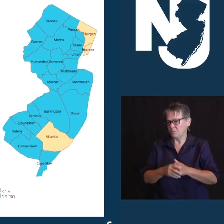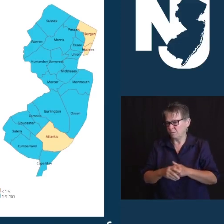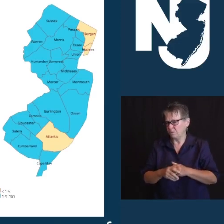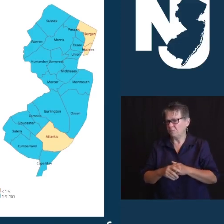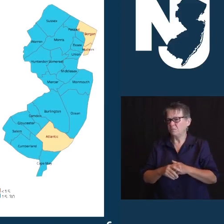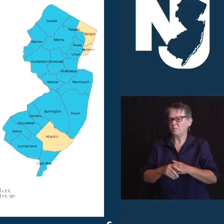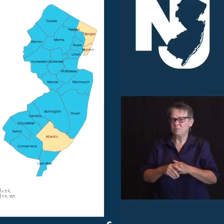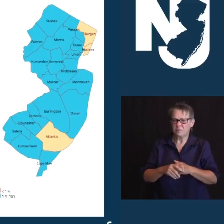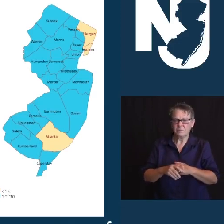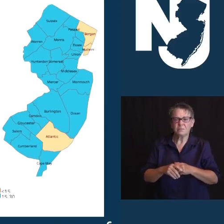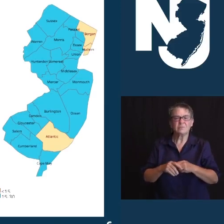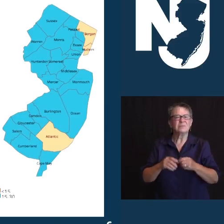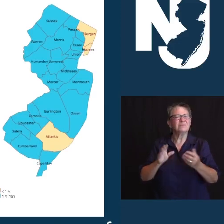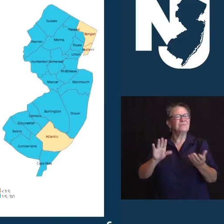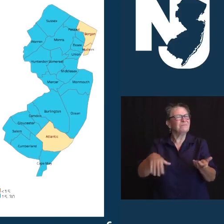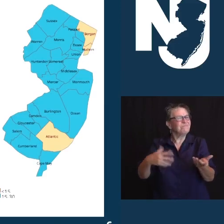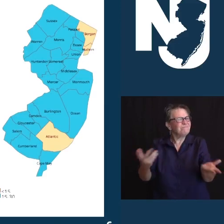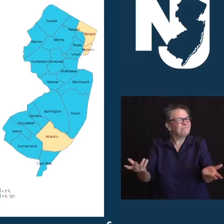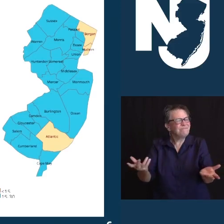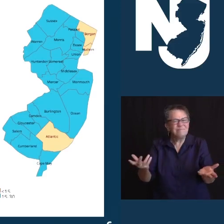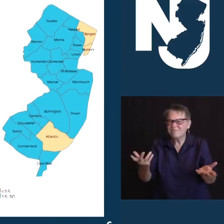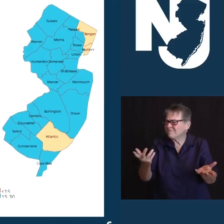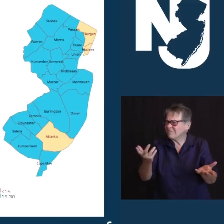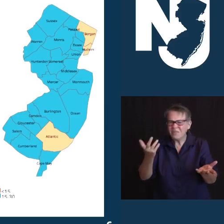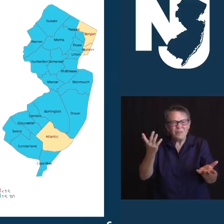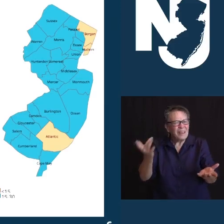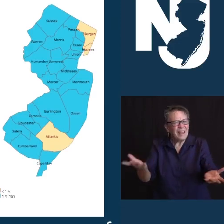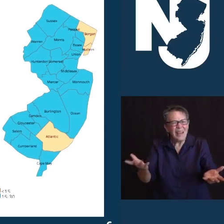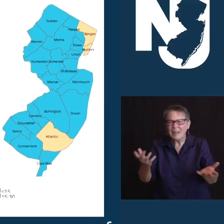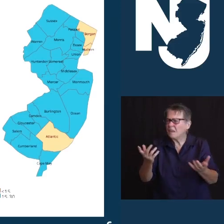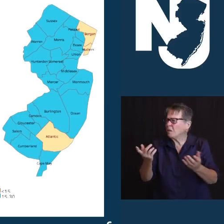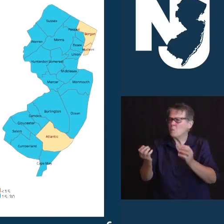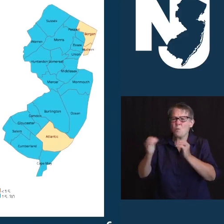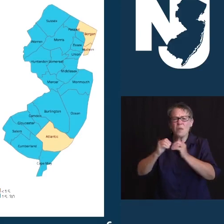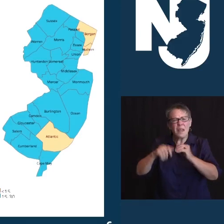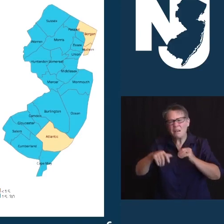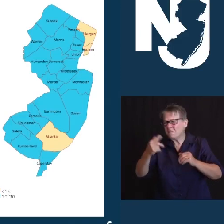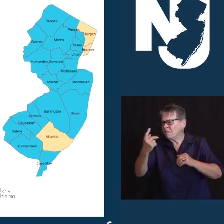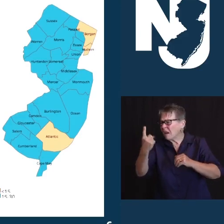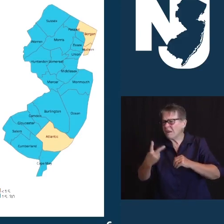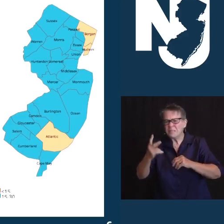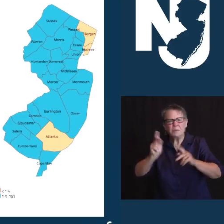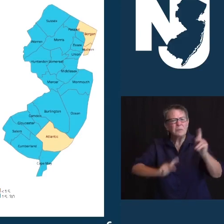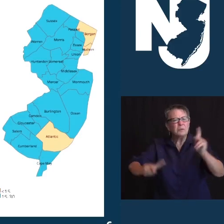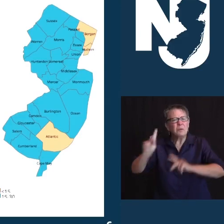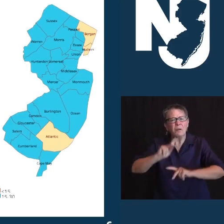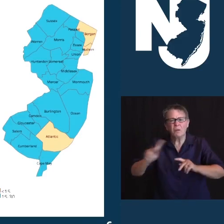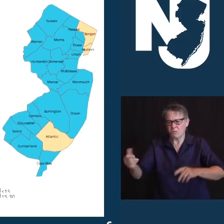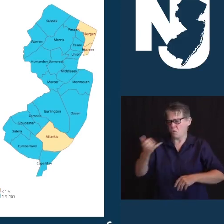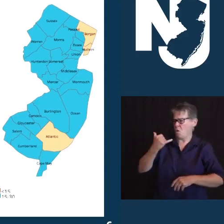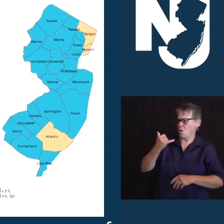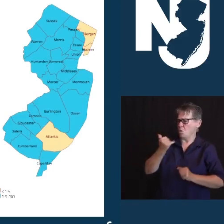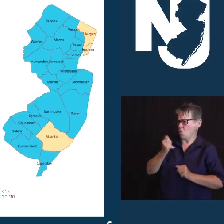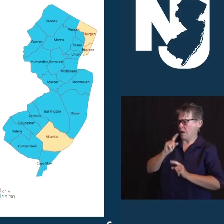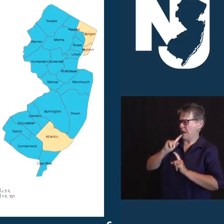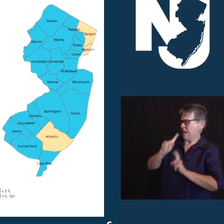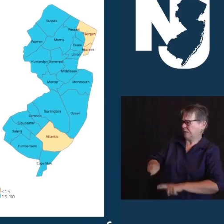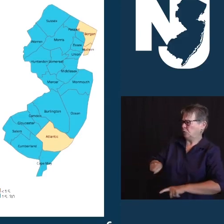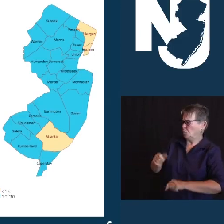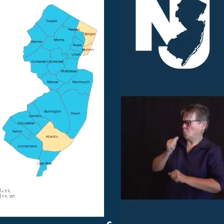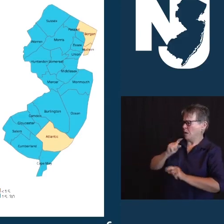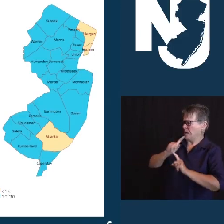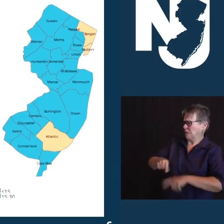refusing to cooperate. This is highly disturbing, to say the very least. Again, I reiterate, our